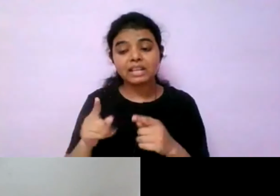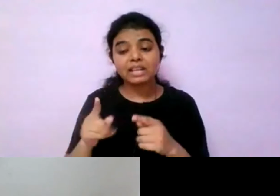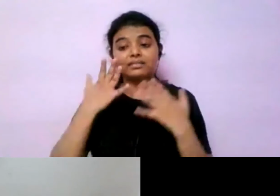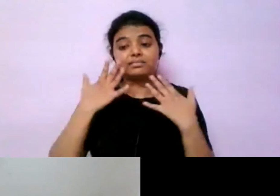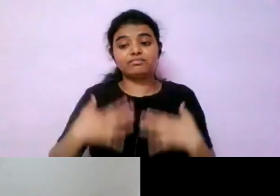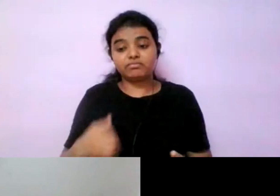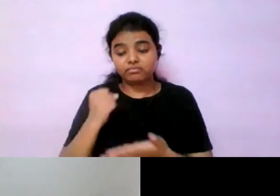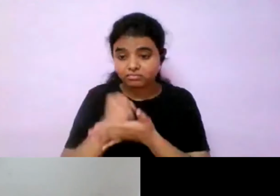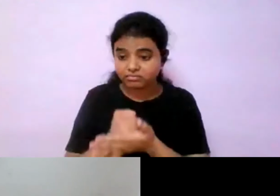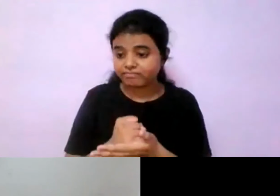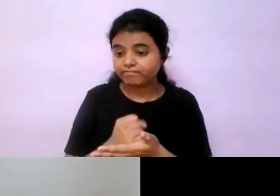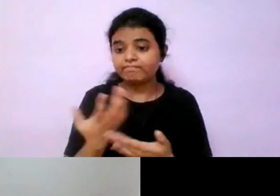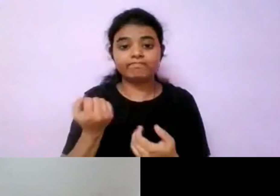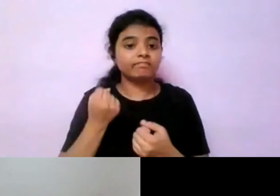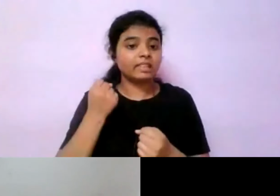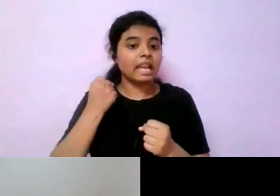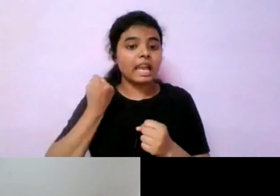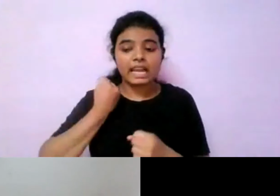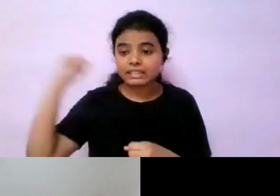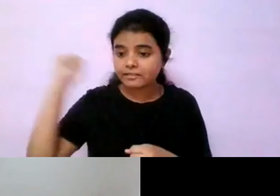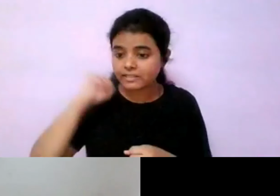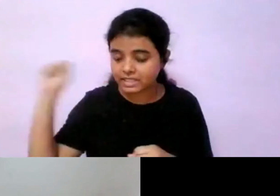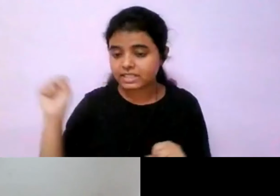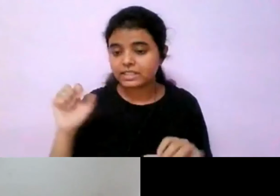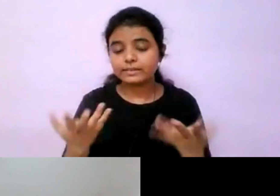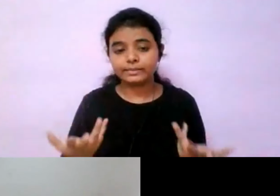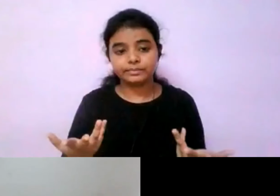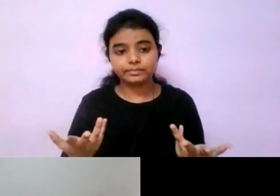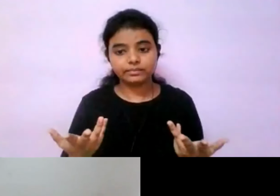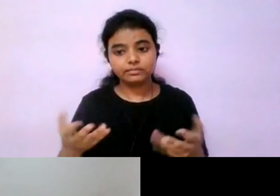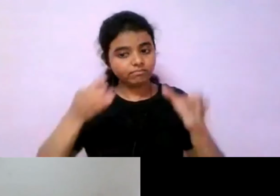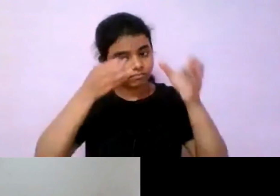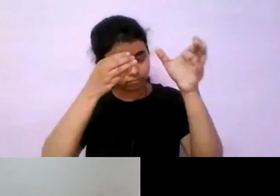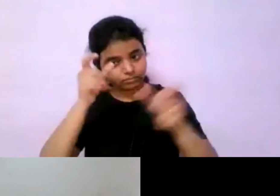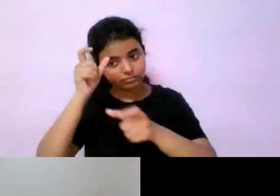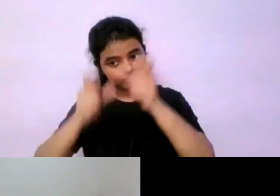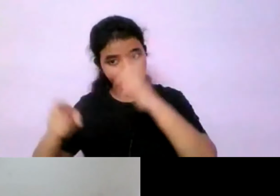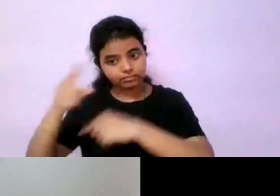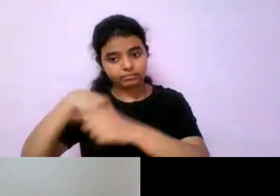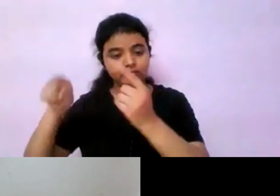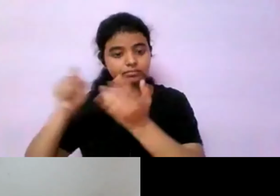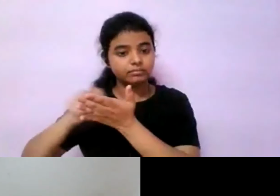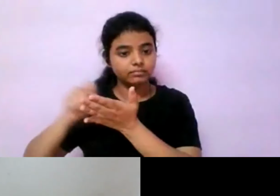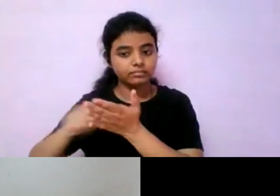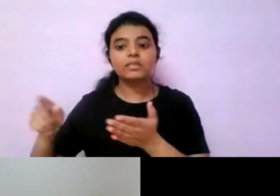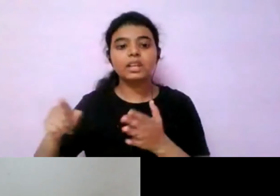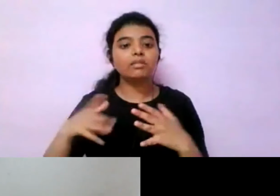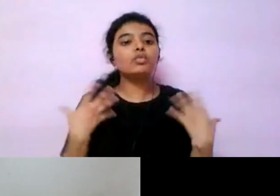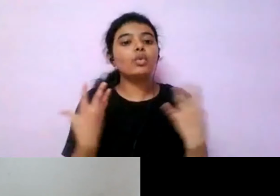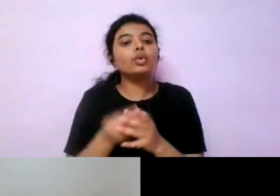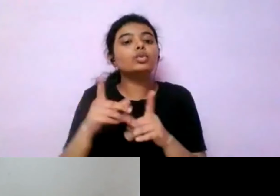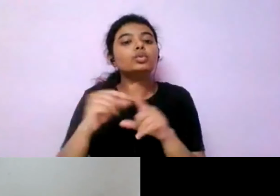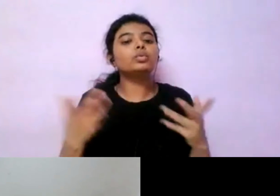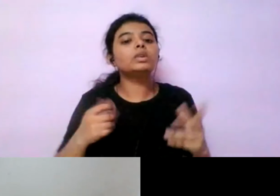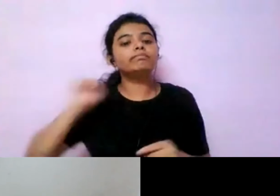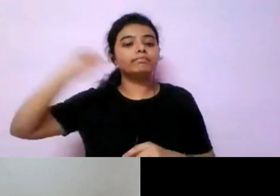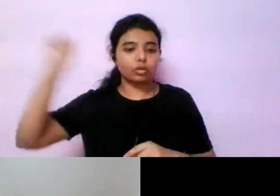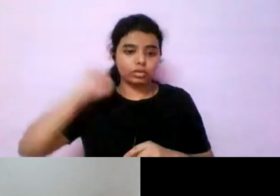rights activists and scholars, we would protest,